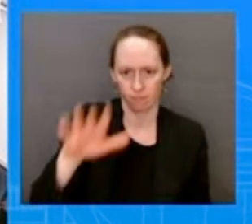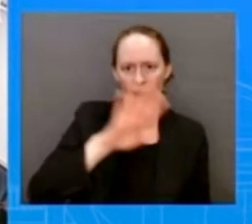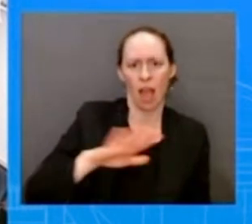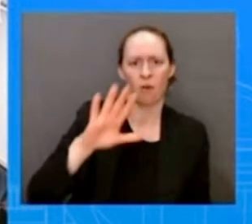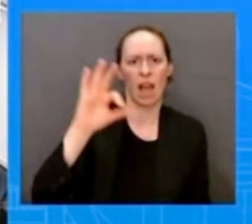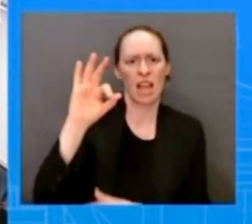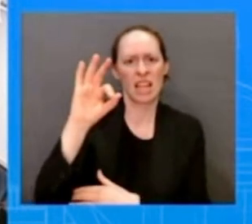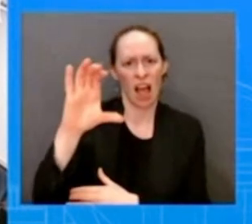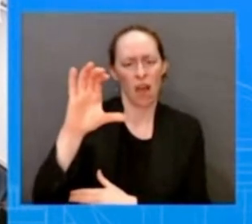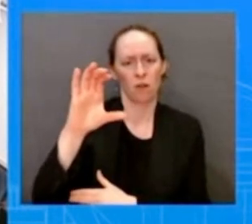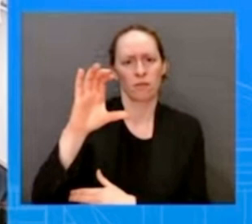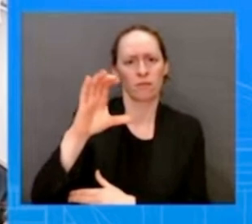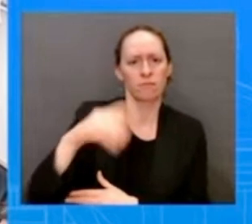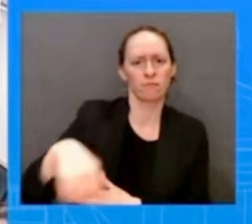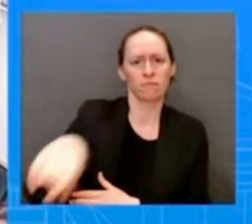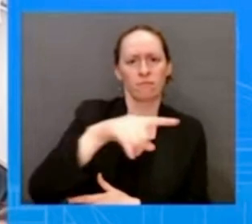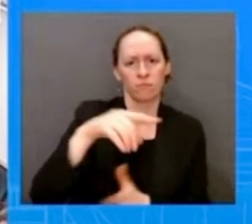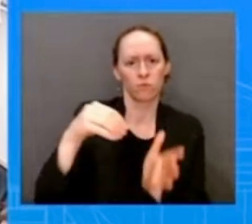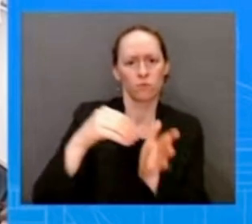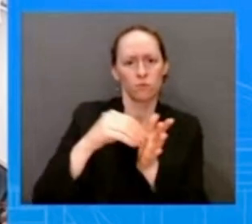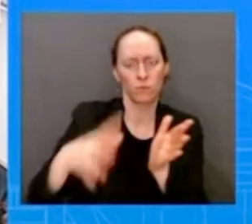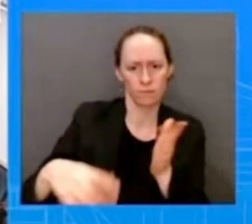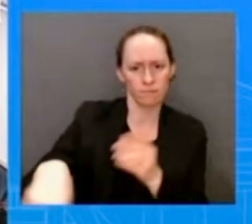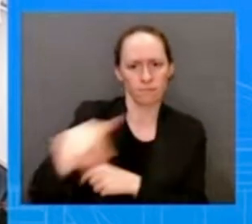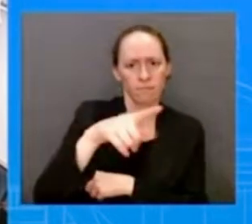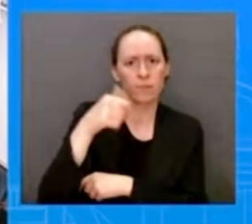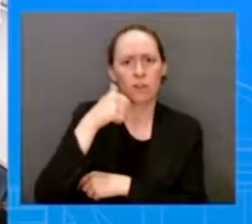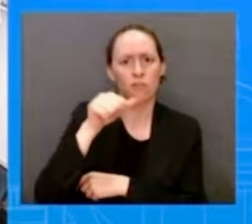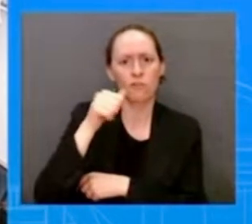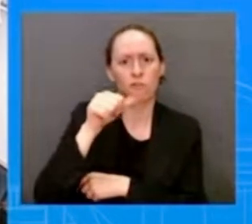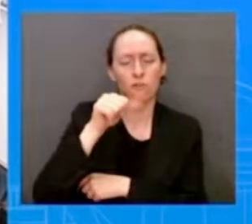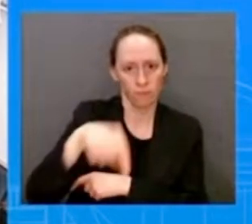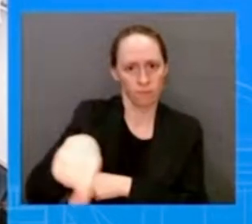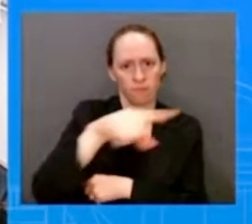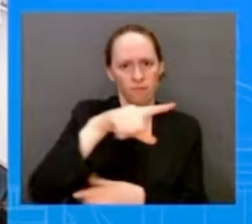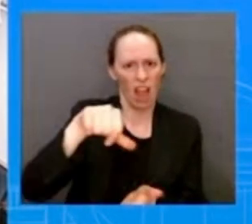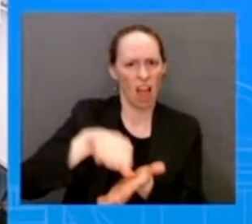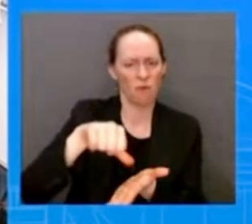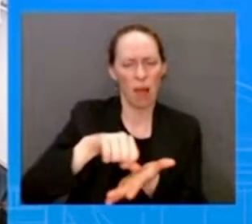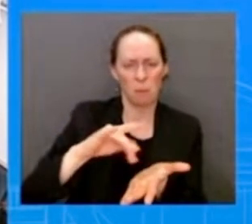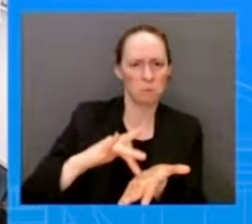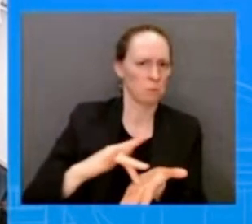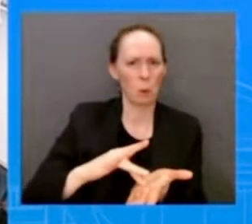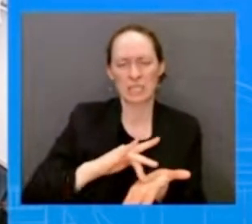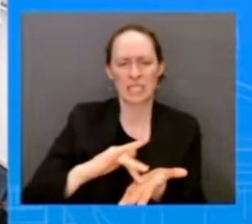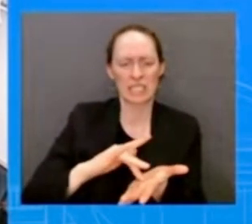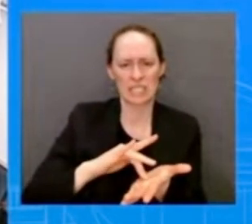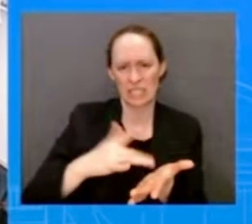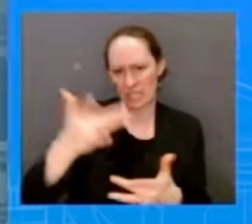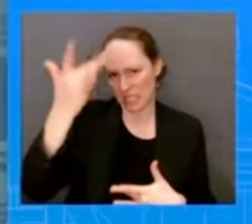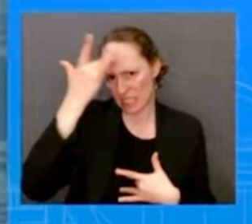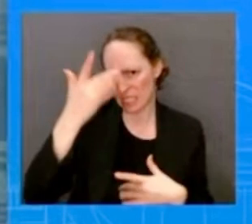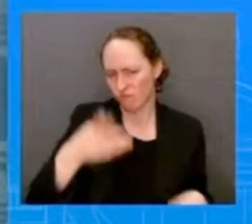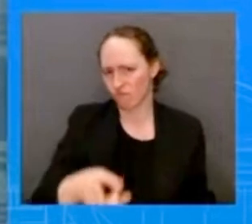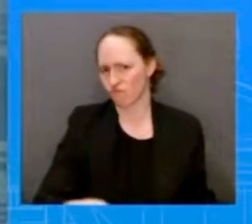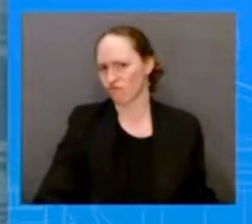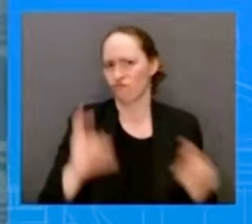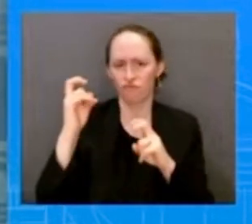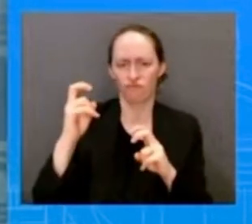those poisonings? And if it was the government, is that something that could prompt American sanctions?